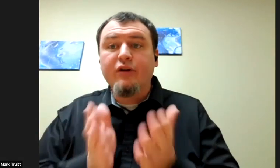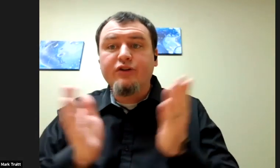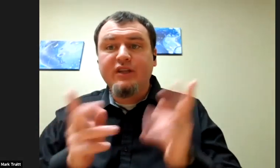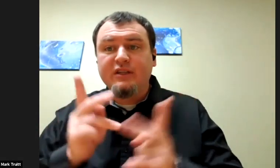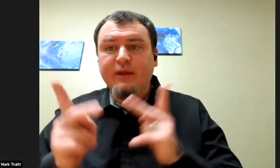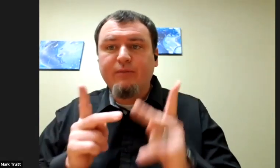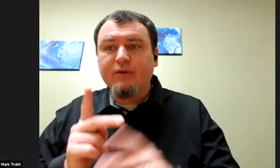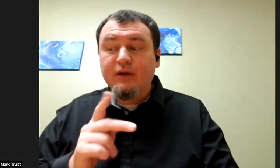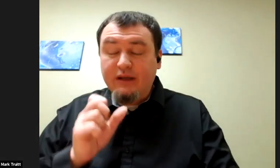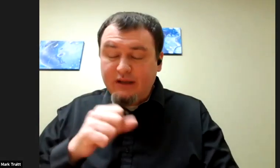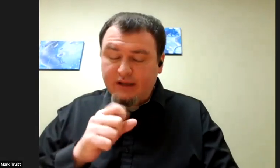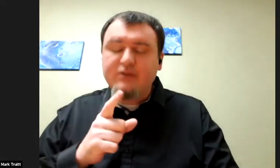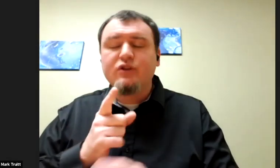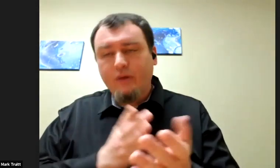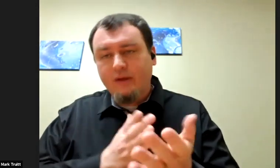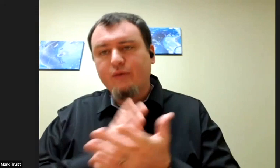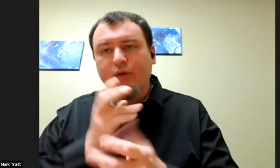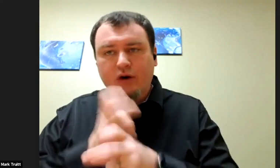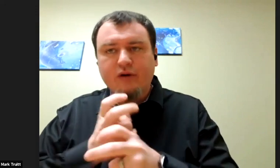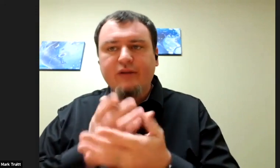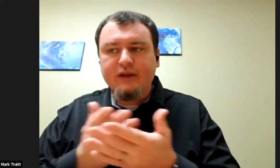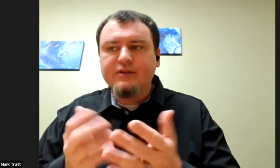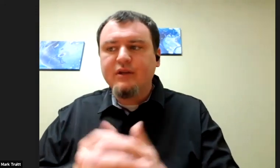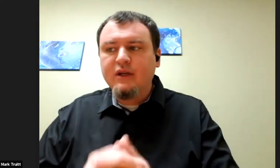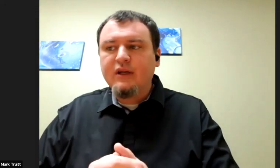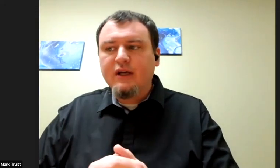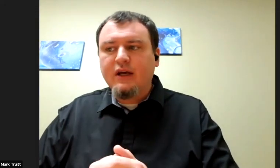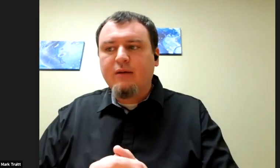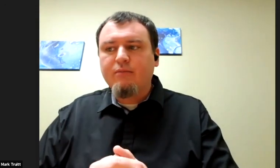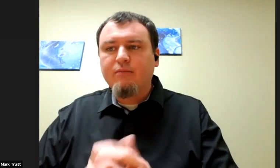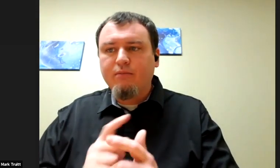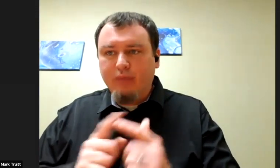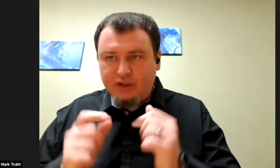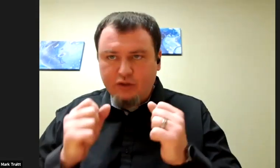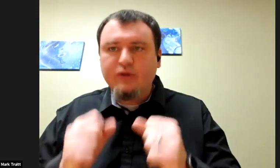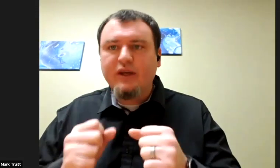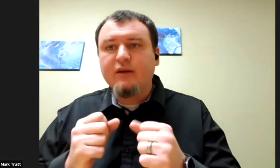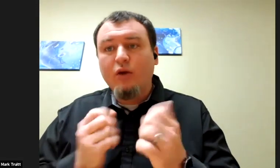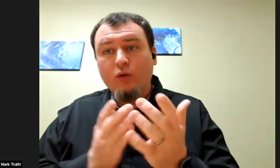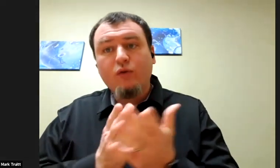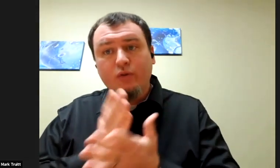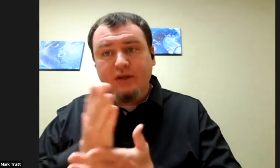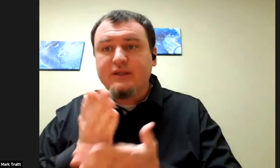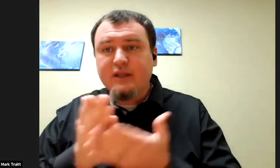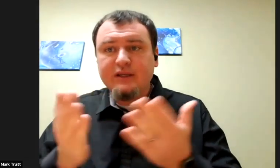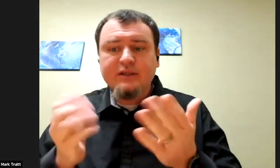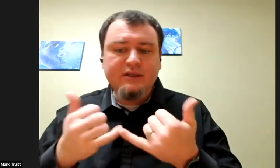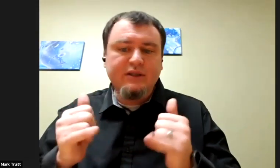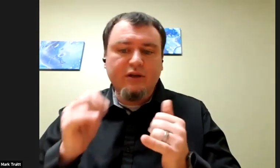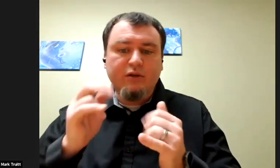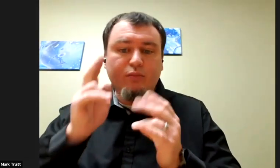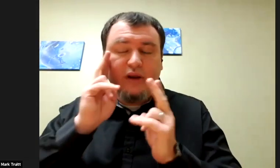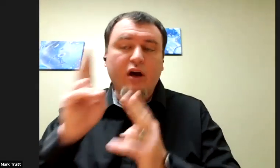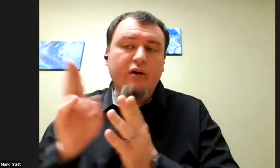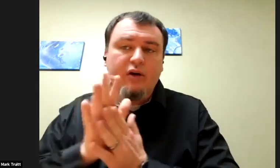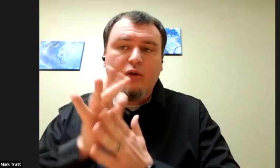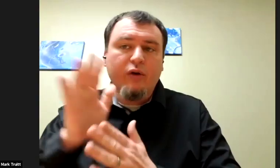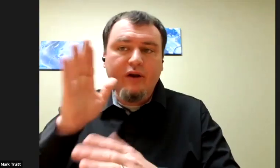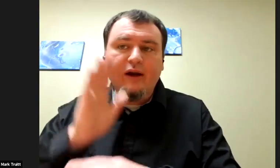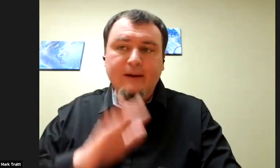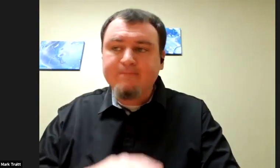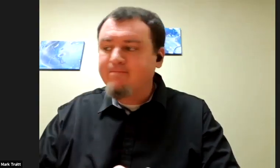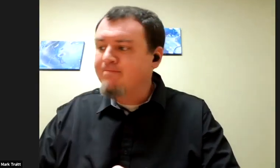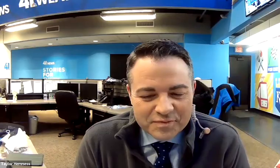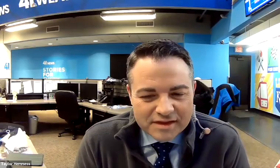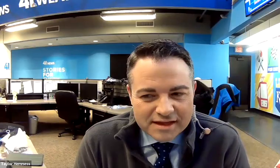I encourage these people, yes, you went through hard things. But you can go through these things and still bring honor and